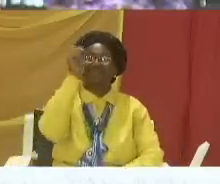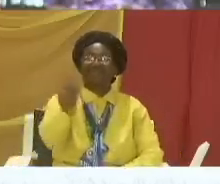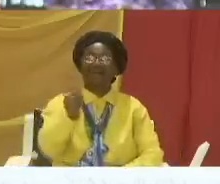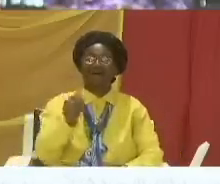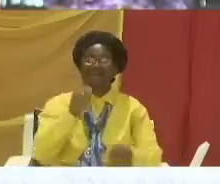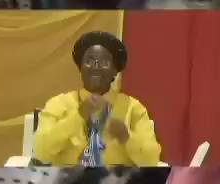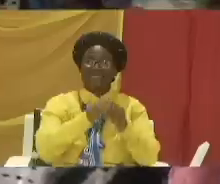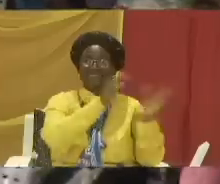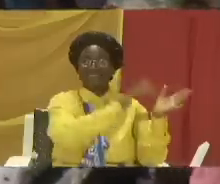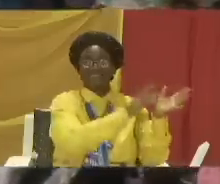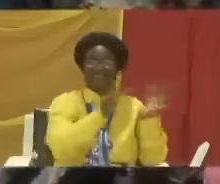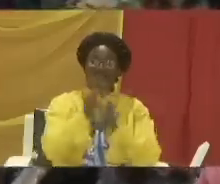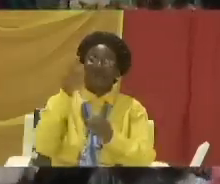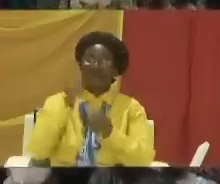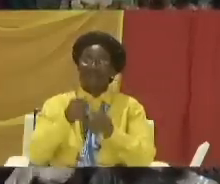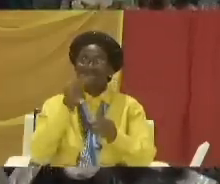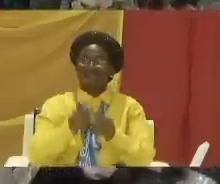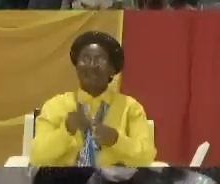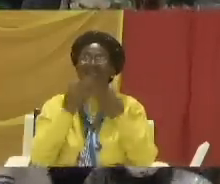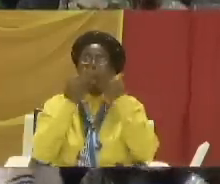Thank you, Lord.